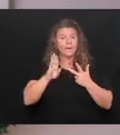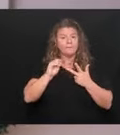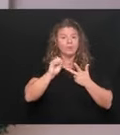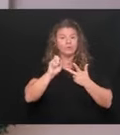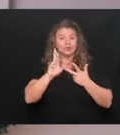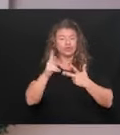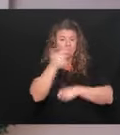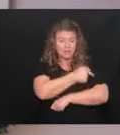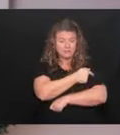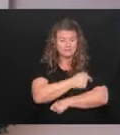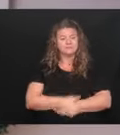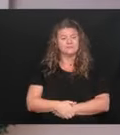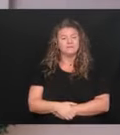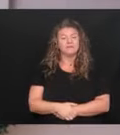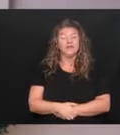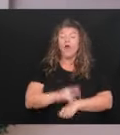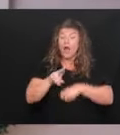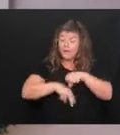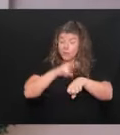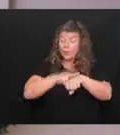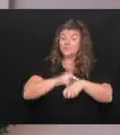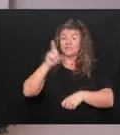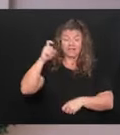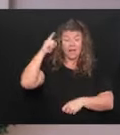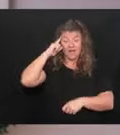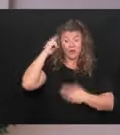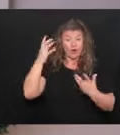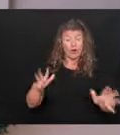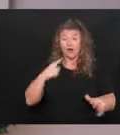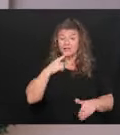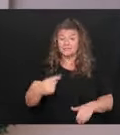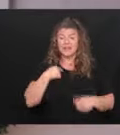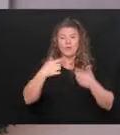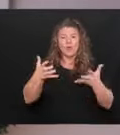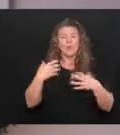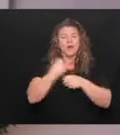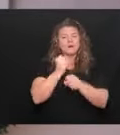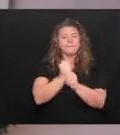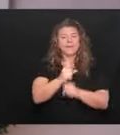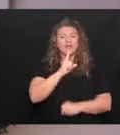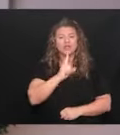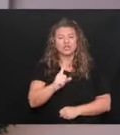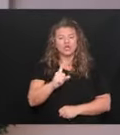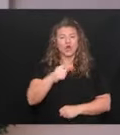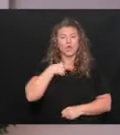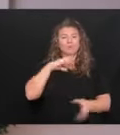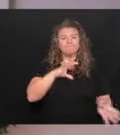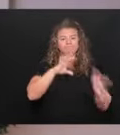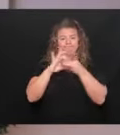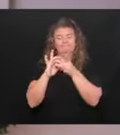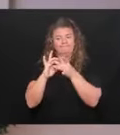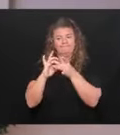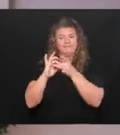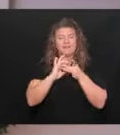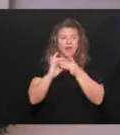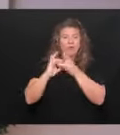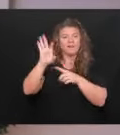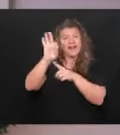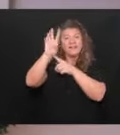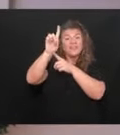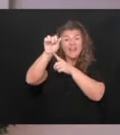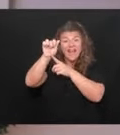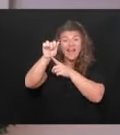Of course, as the governor indicated, we want to be sure that we are in sync with the Food and Drug